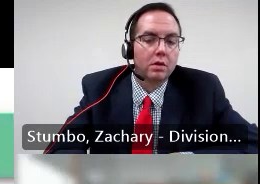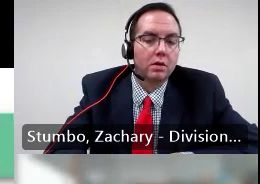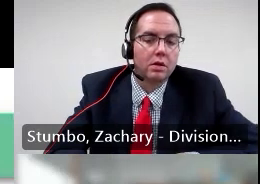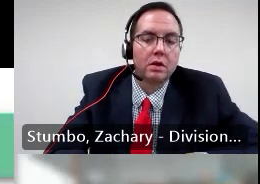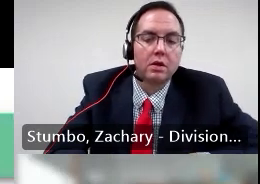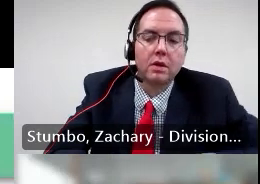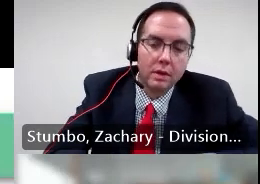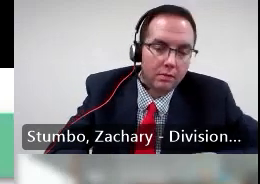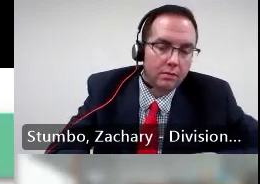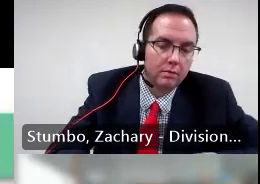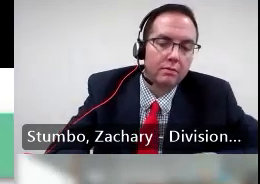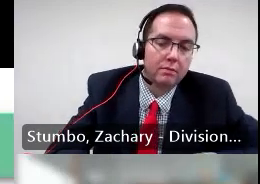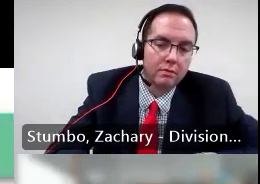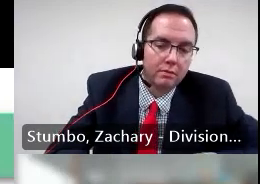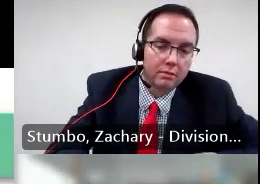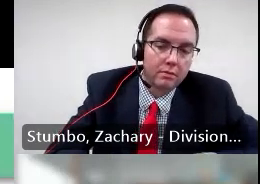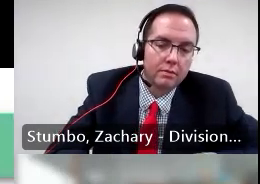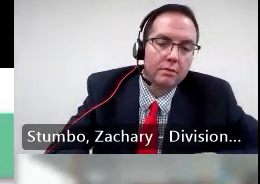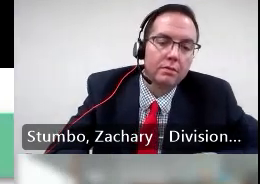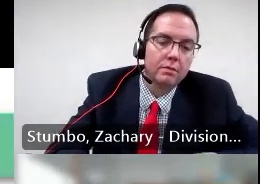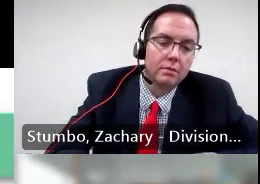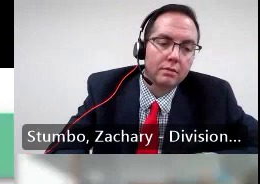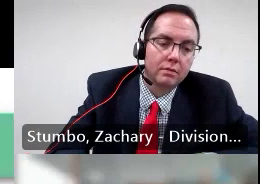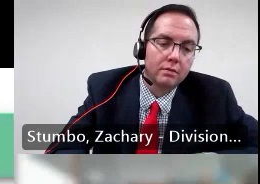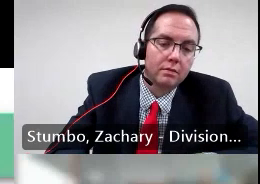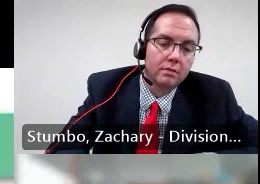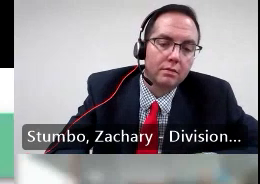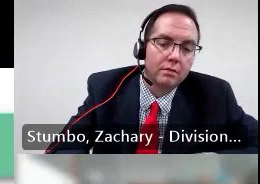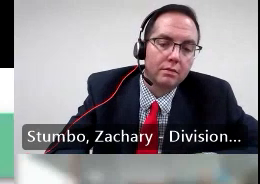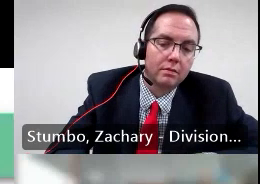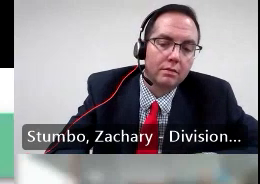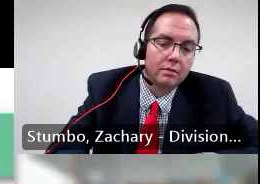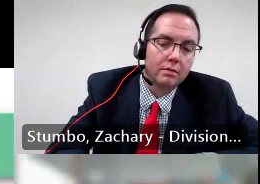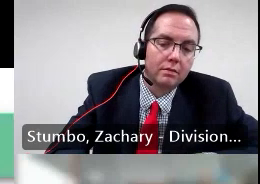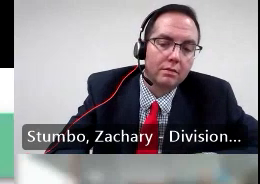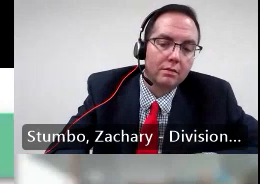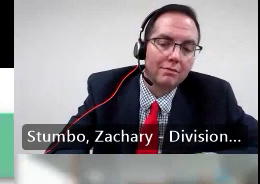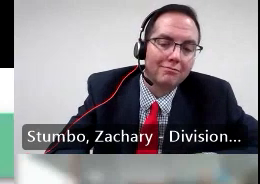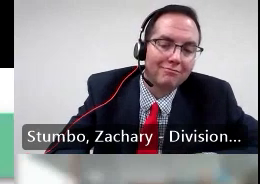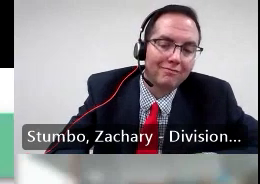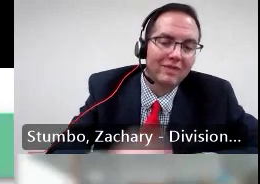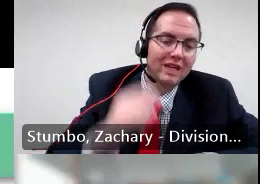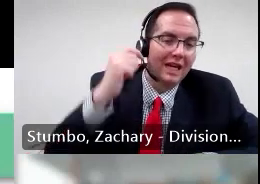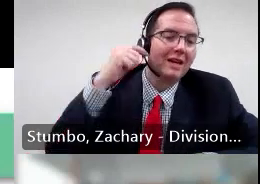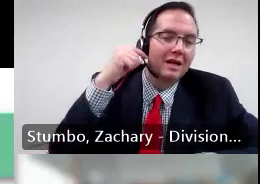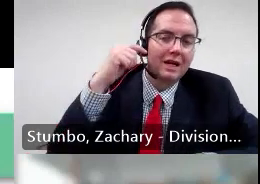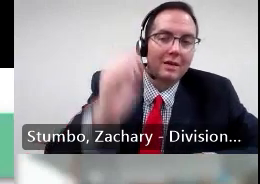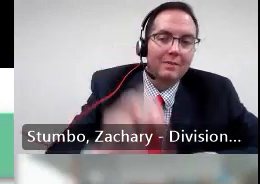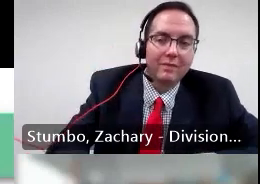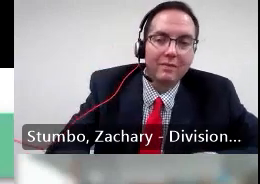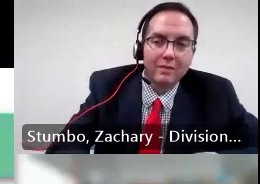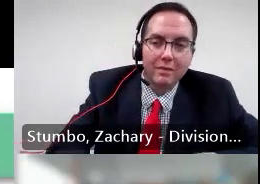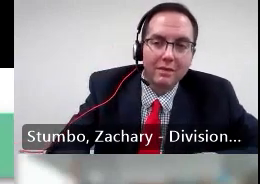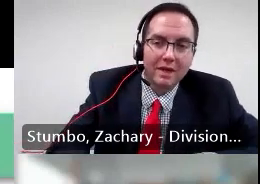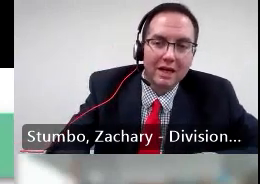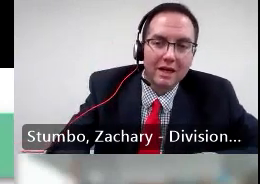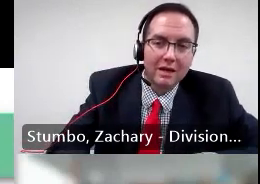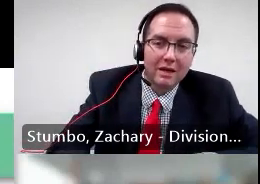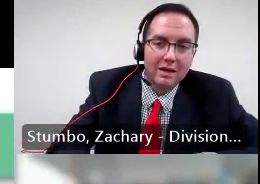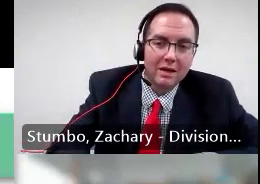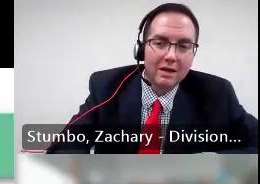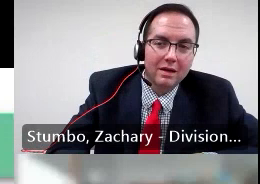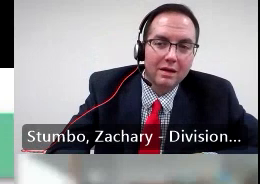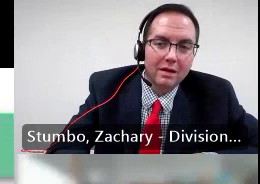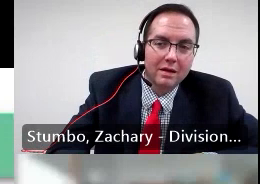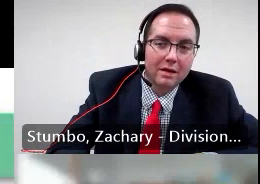how districts have thought through sustainability and what their plans are. But because we're short on time, I'll let you take a look at those